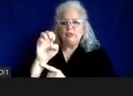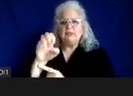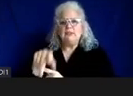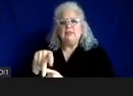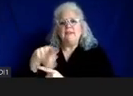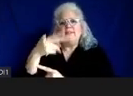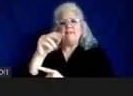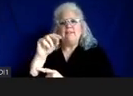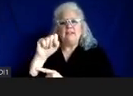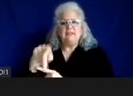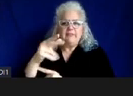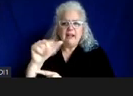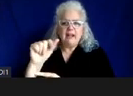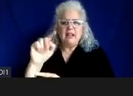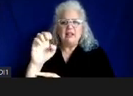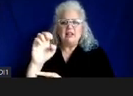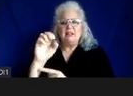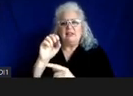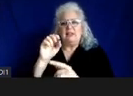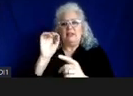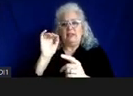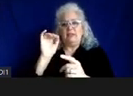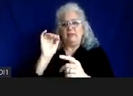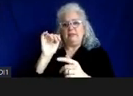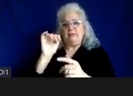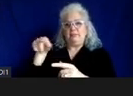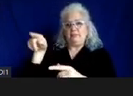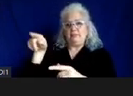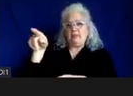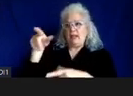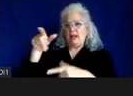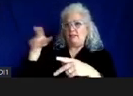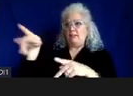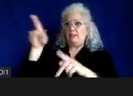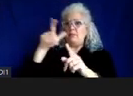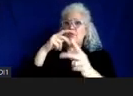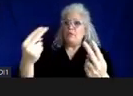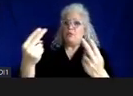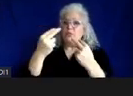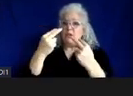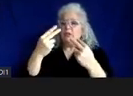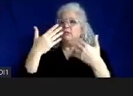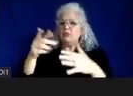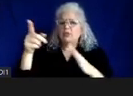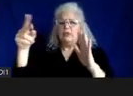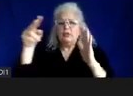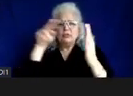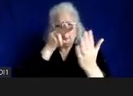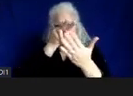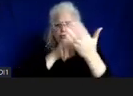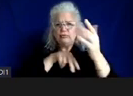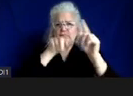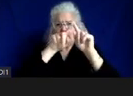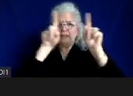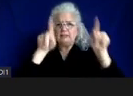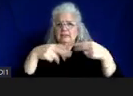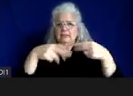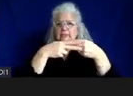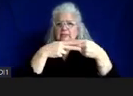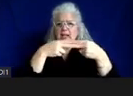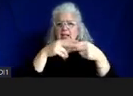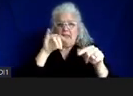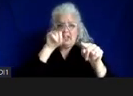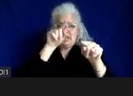review the ingredients, because if there's something you know that you're allergic to, you'll want to see it in this list.